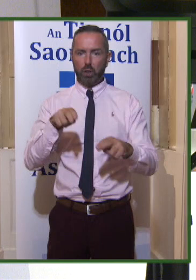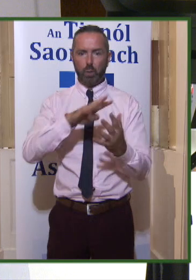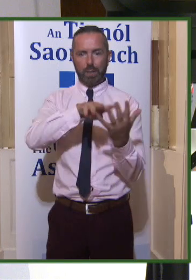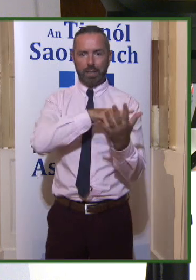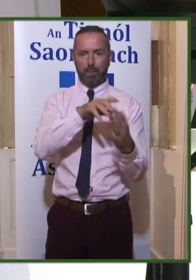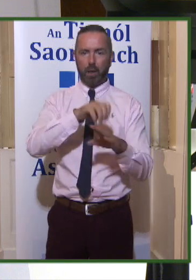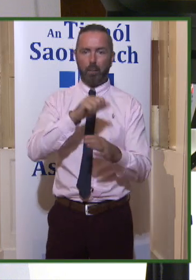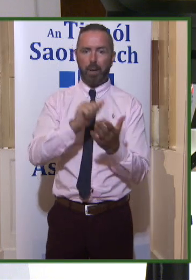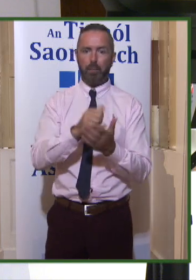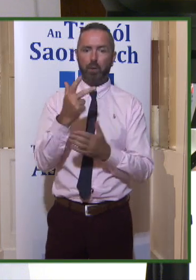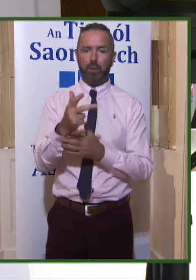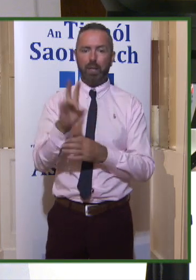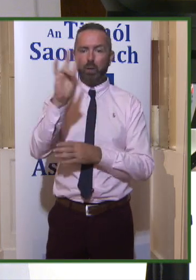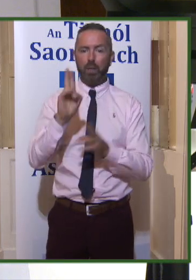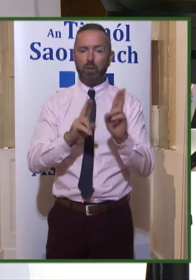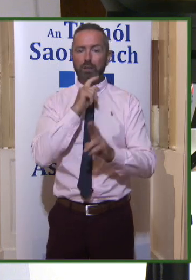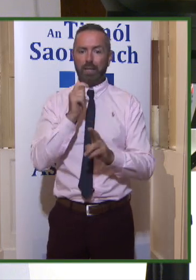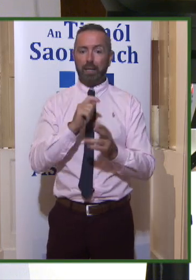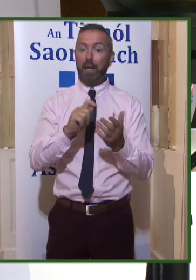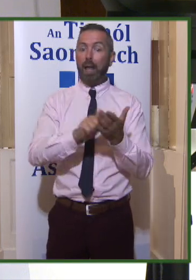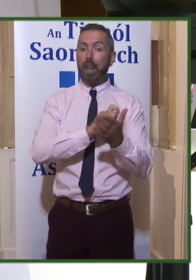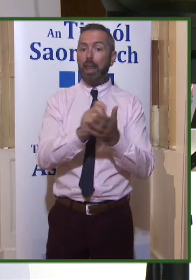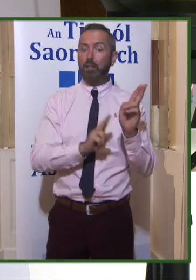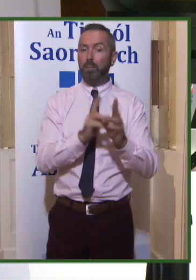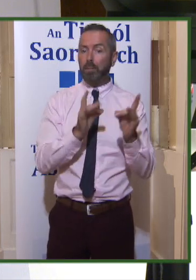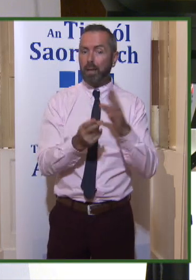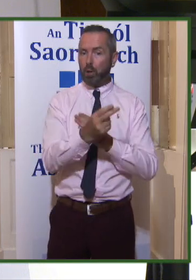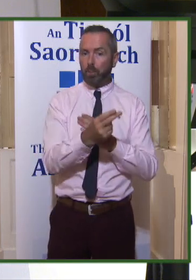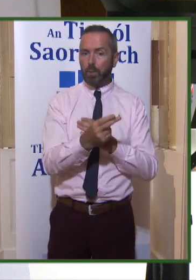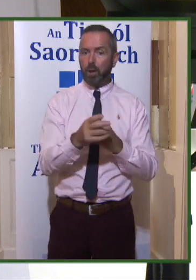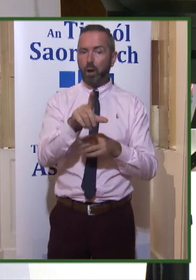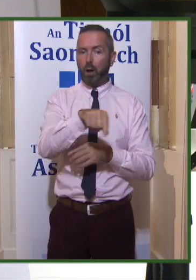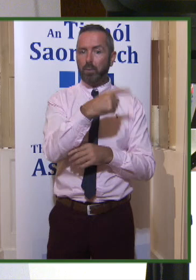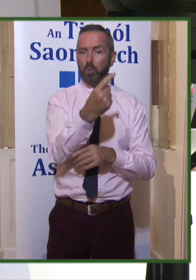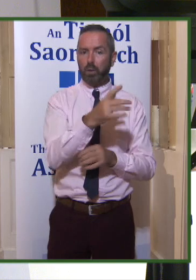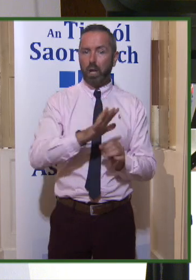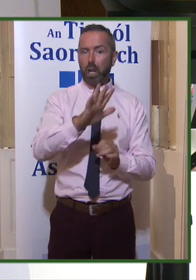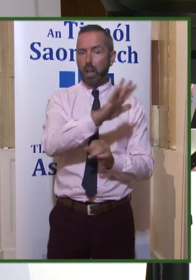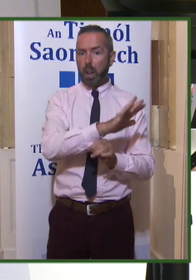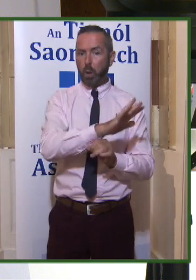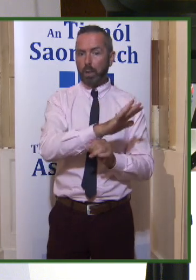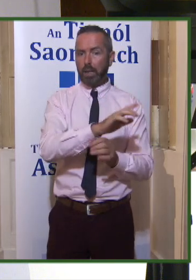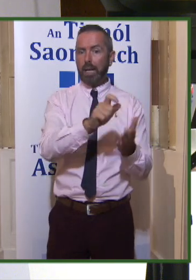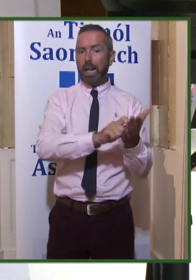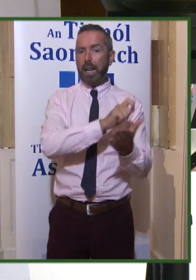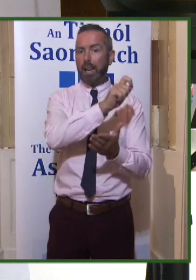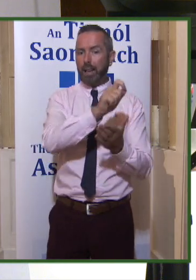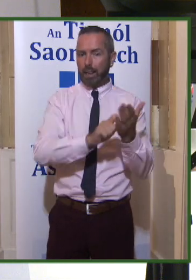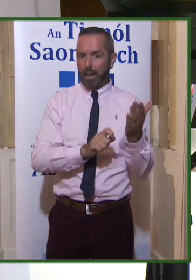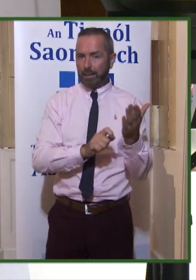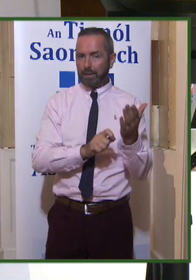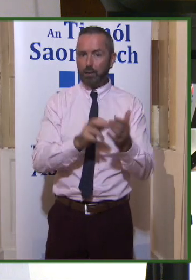3. The question is, the electorate should comprise of option 1 would be local elected, those on the local